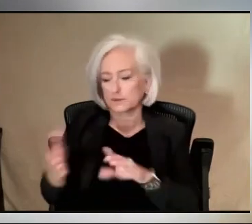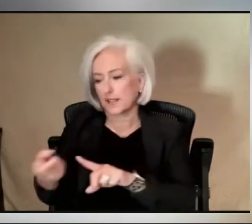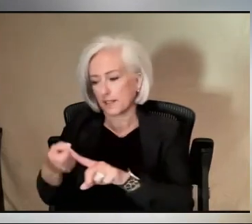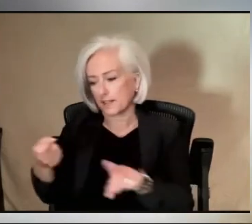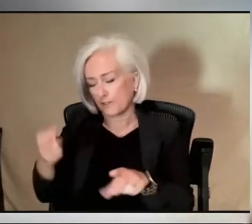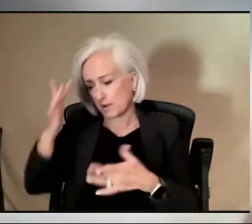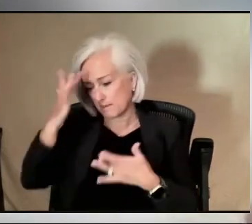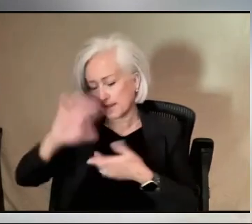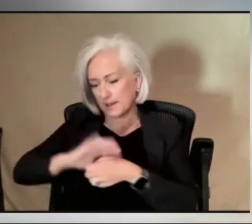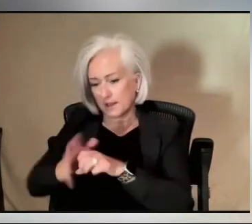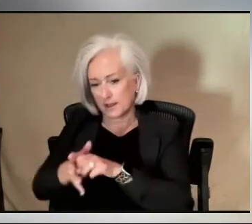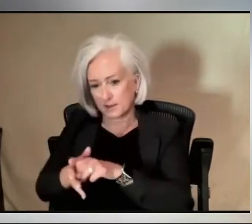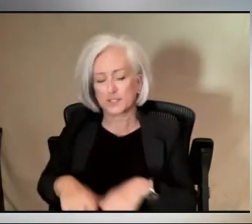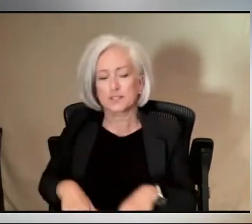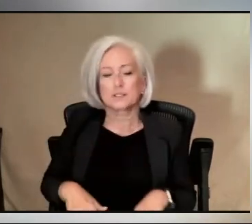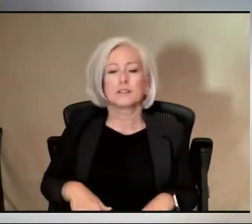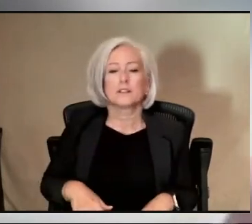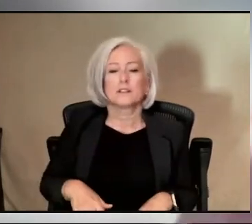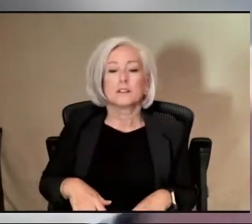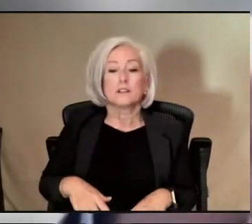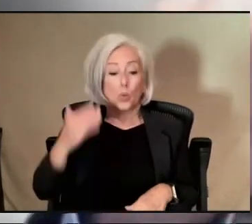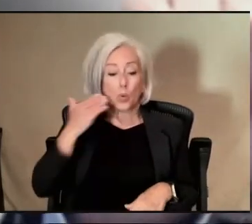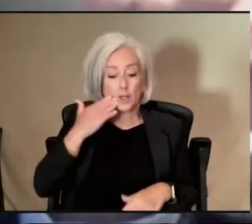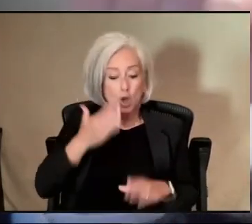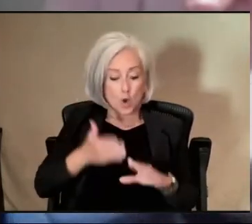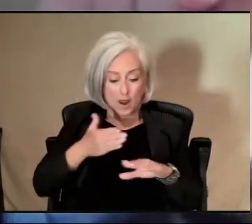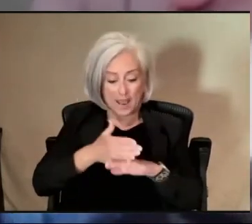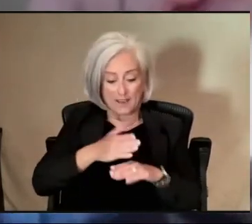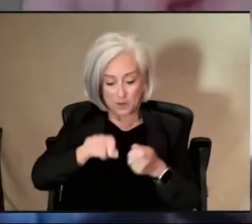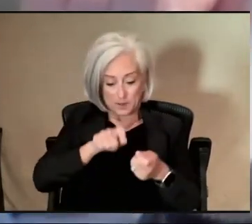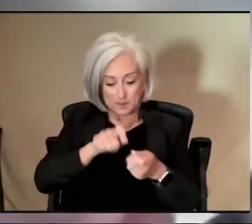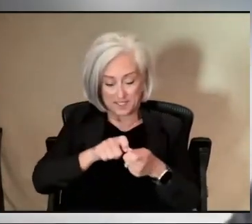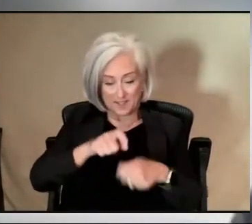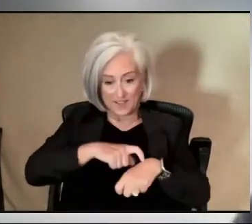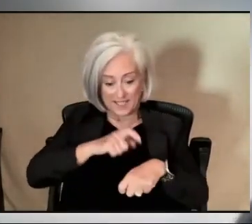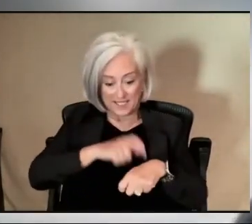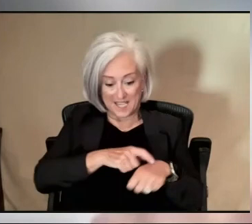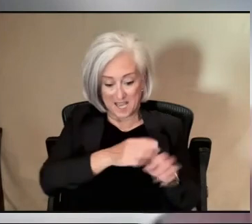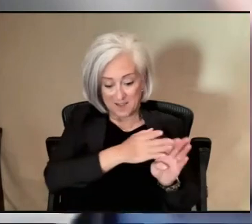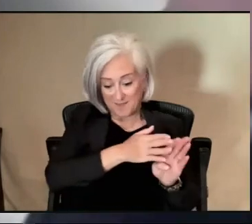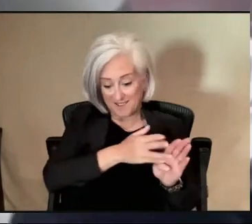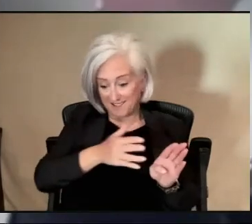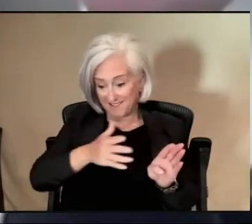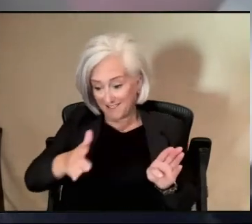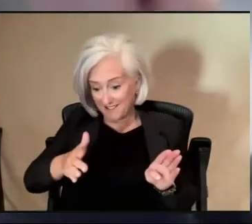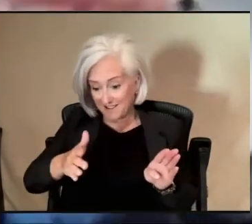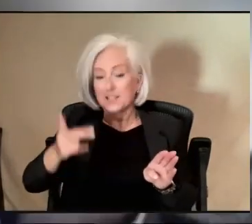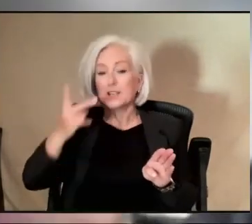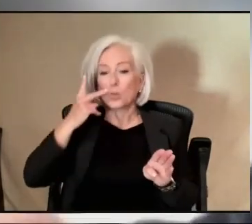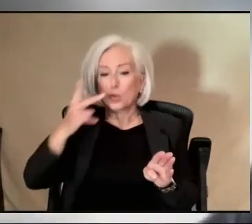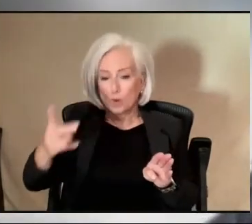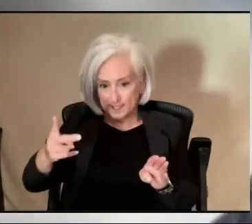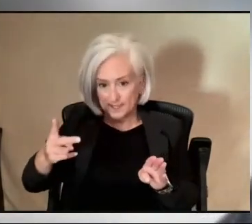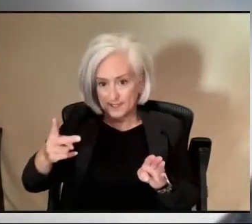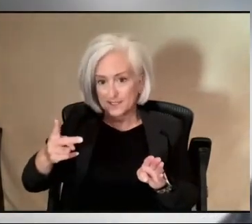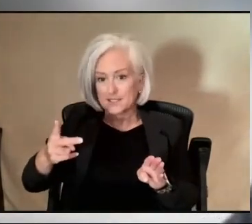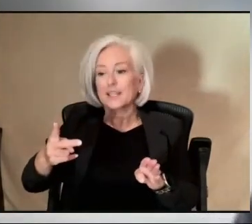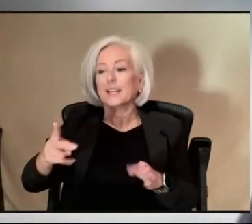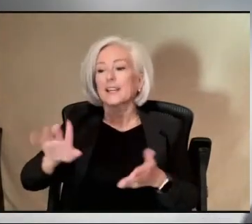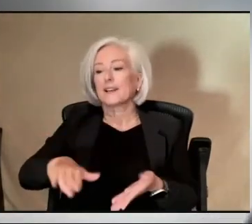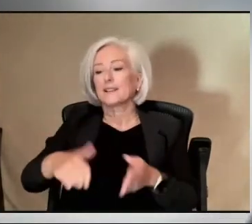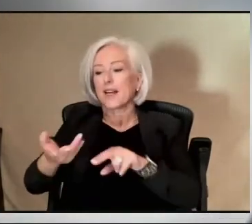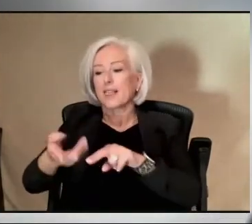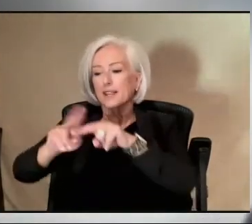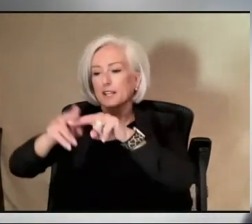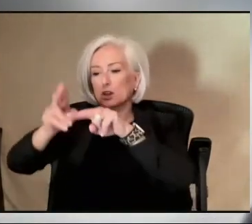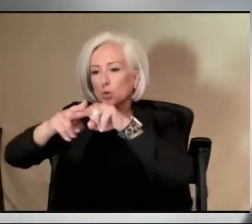after X amount of time, we start to see hospitalizations or deaths go up. We give a booster, we start to see them fall